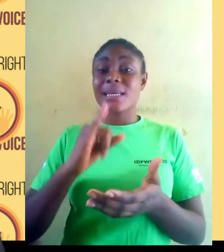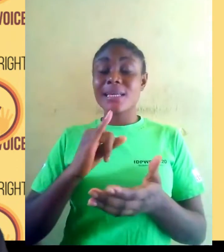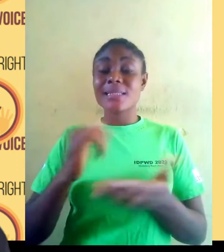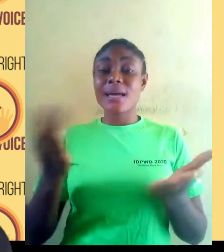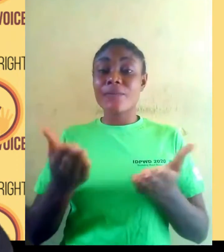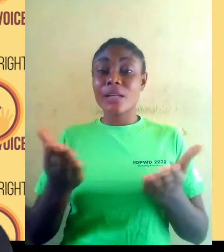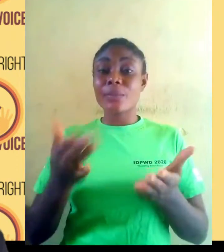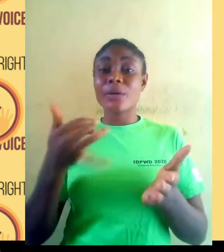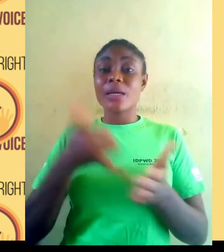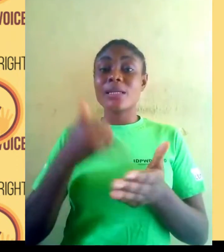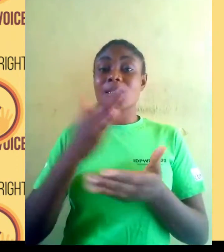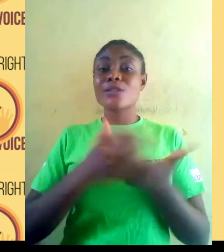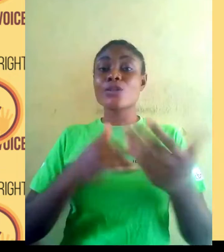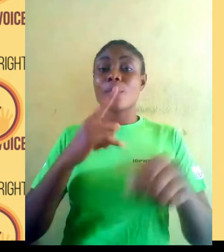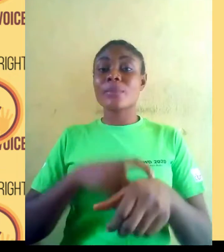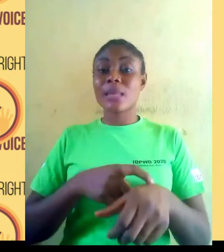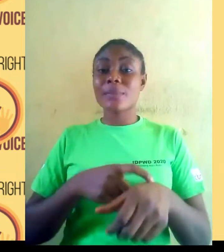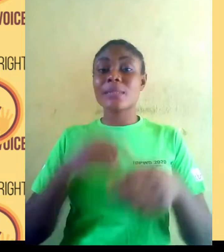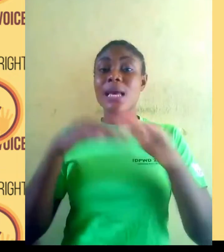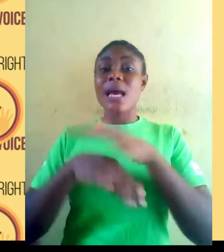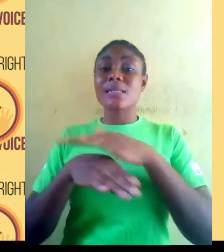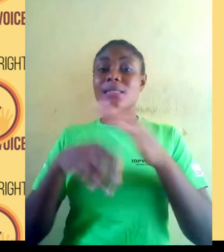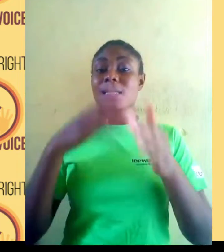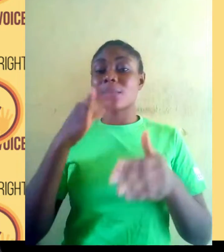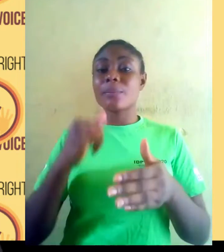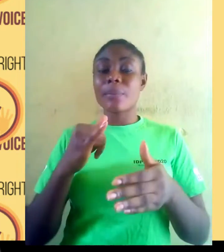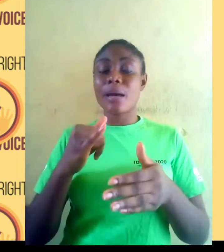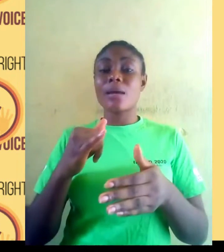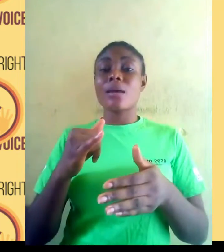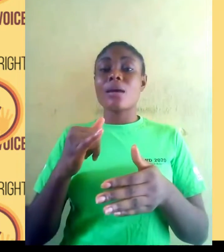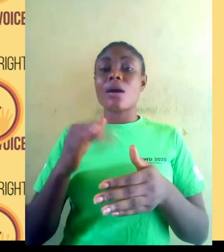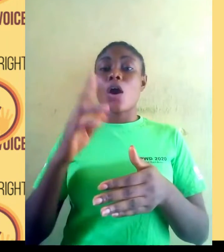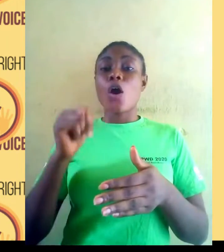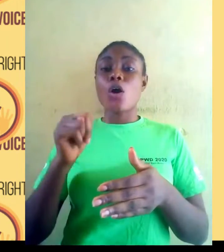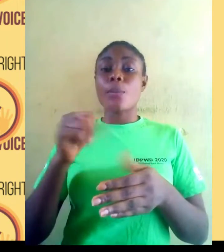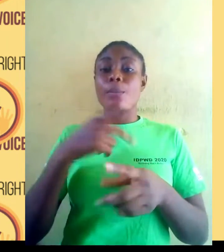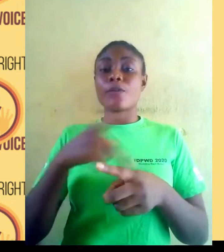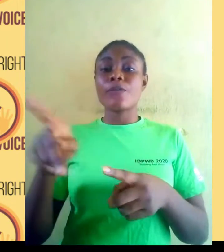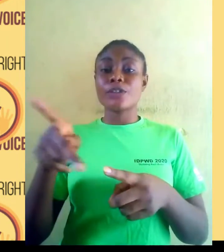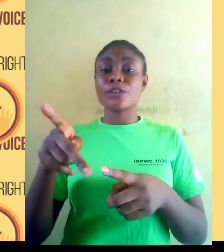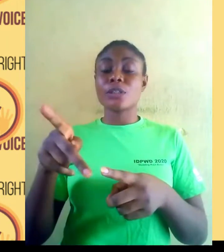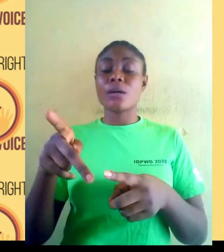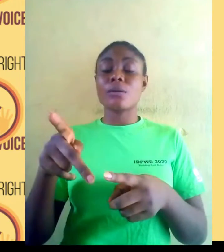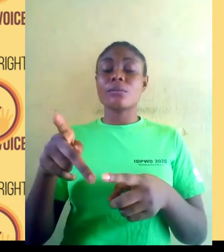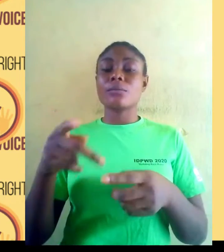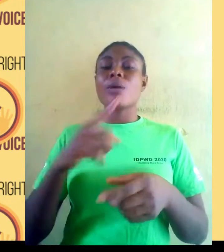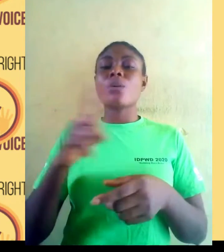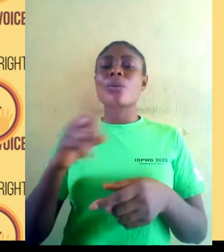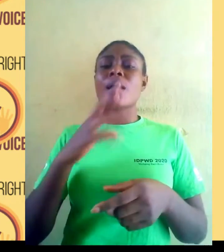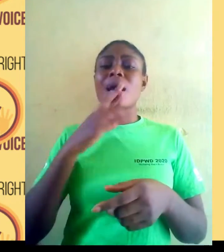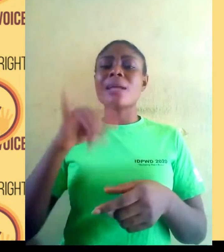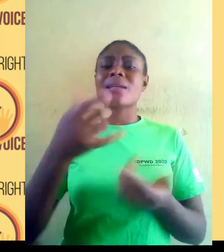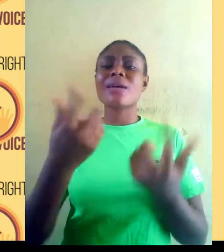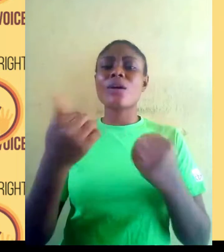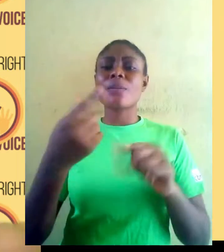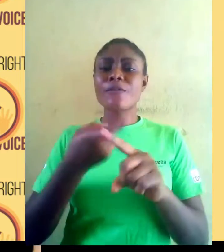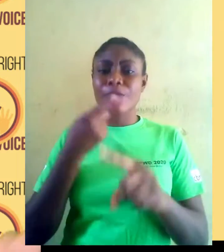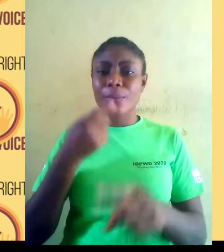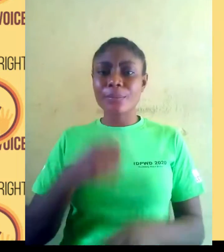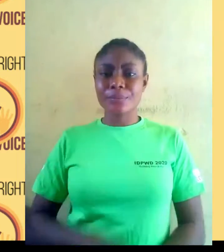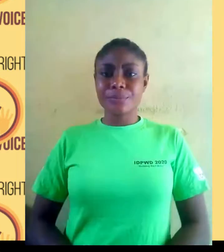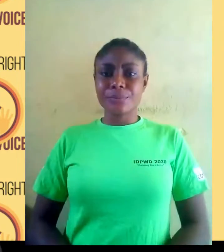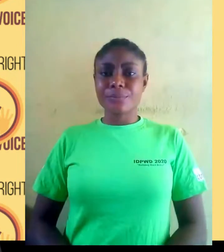sometimes accessed by unqualified professionals of non-existent organizations? Where are they coming from? I